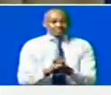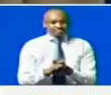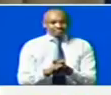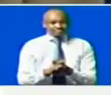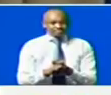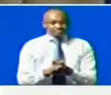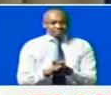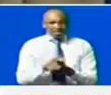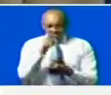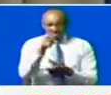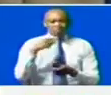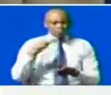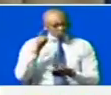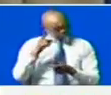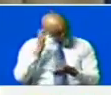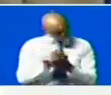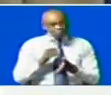was indeed